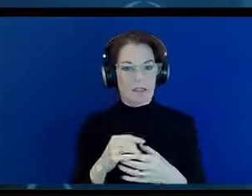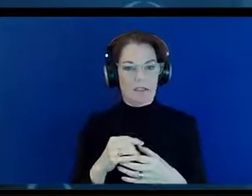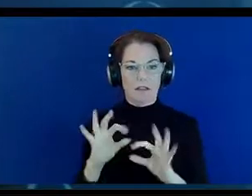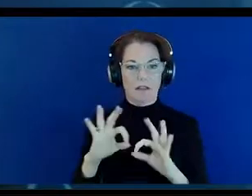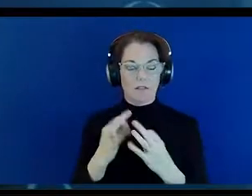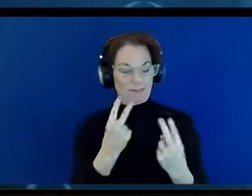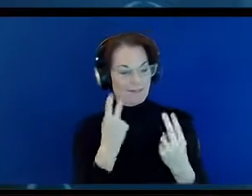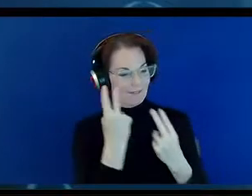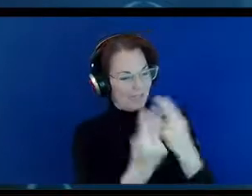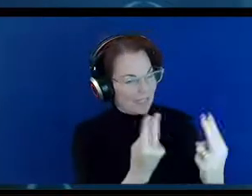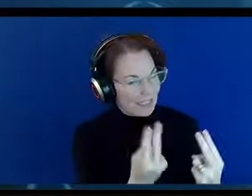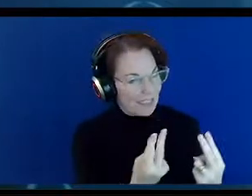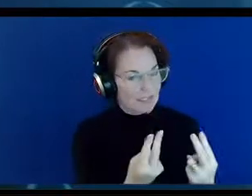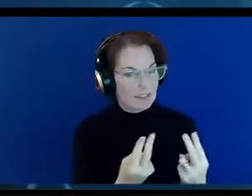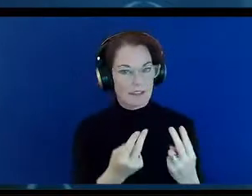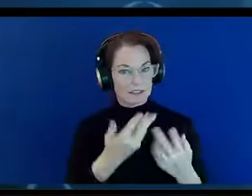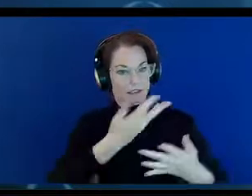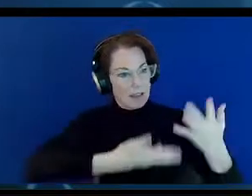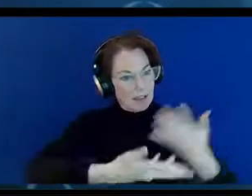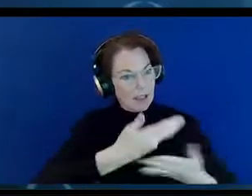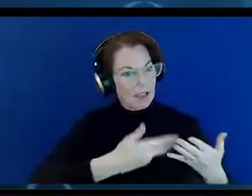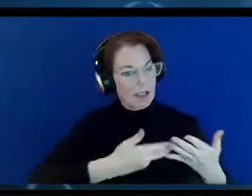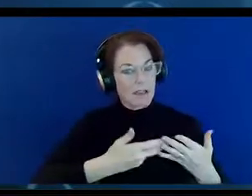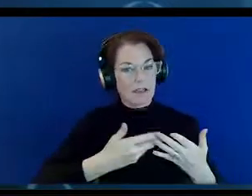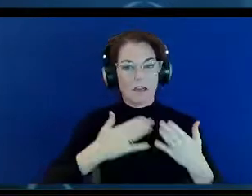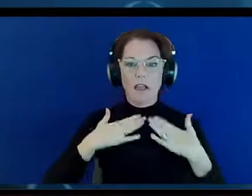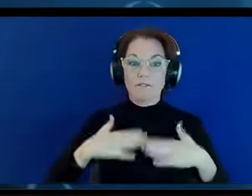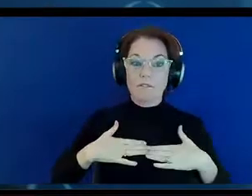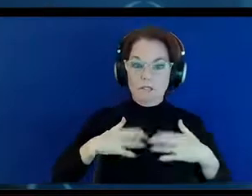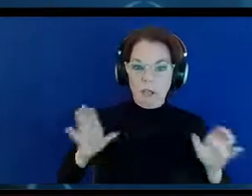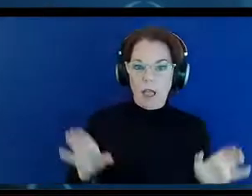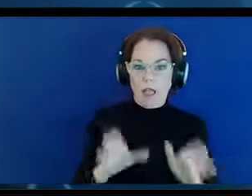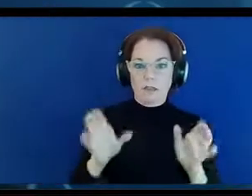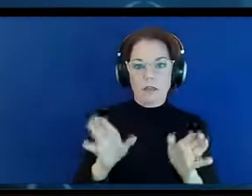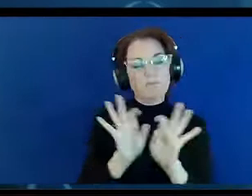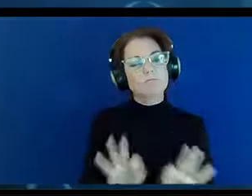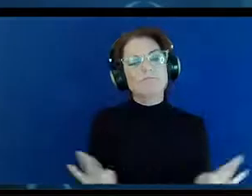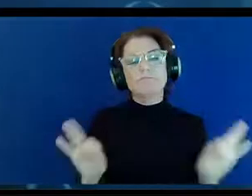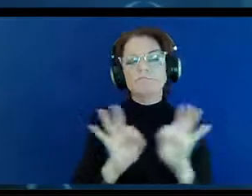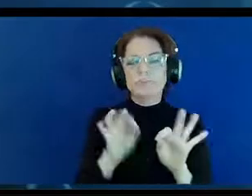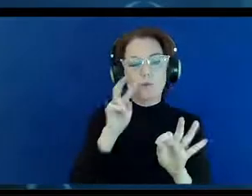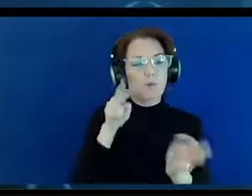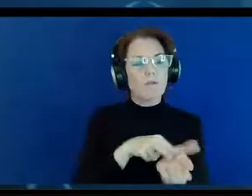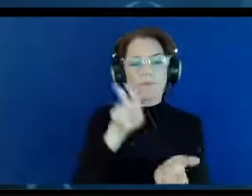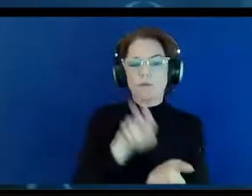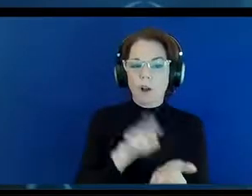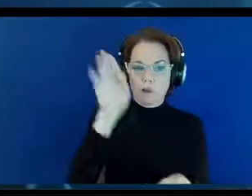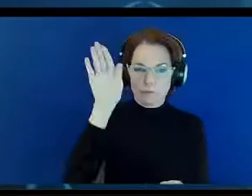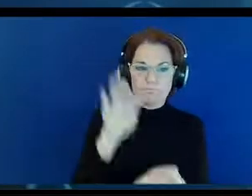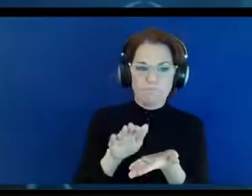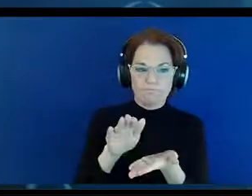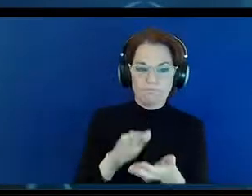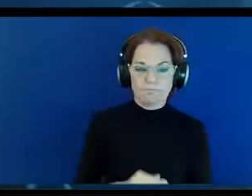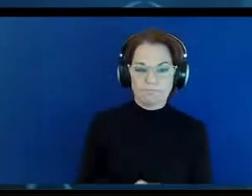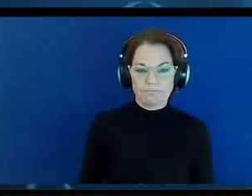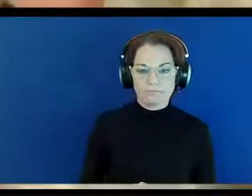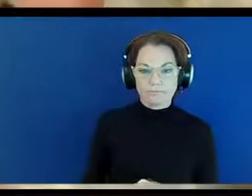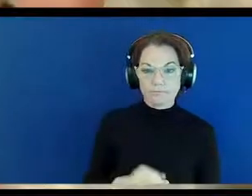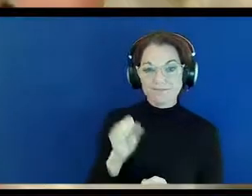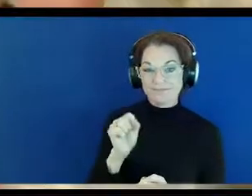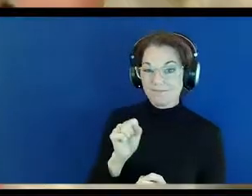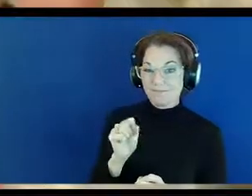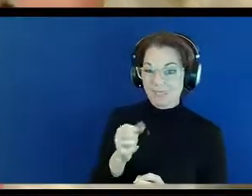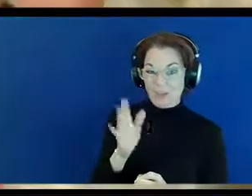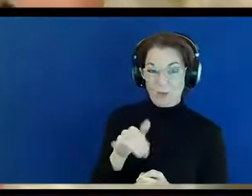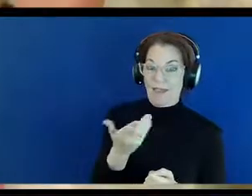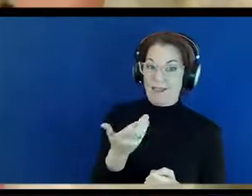they're engaged physically. Physical activity is also critical to reducing falls. Well, this is where improving access to